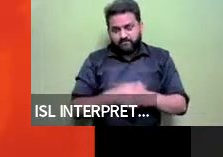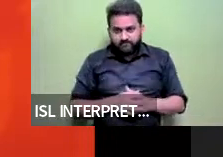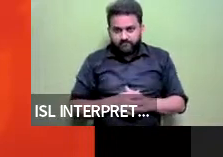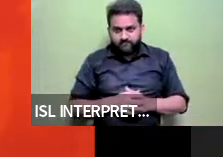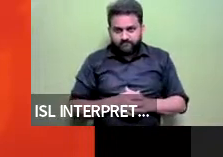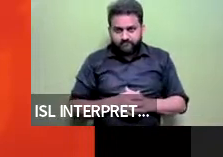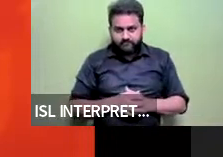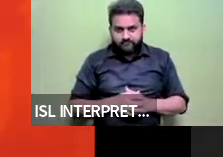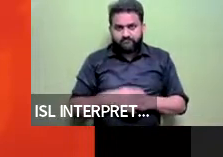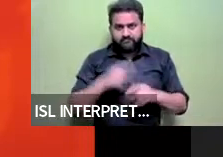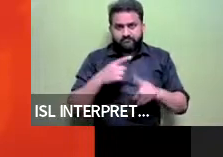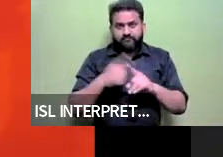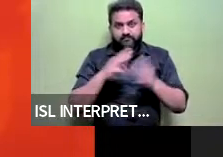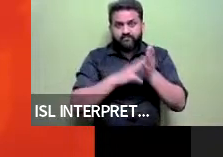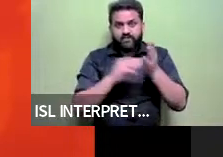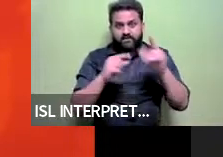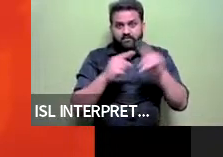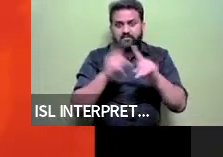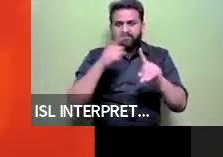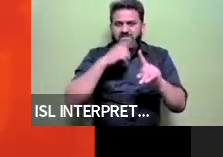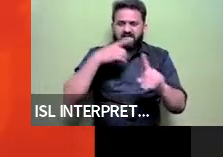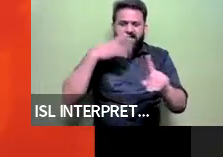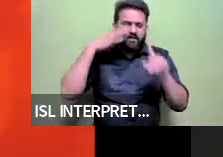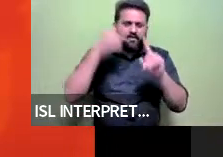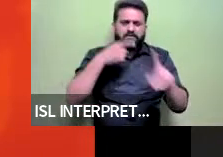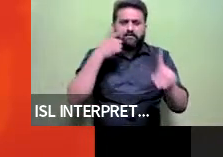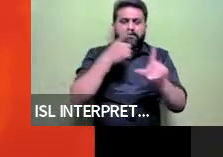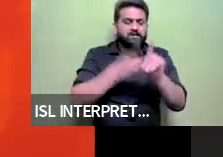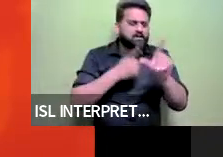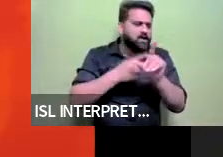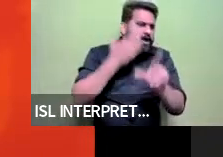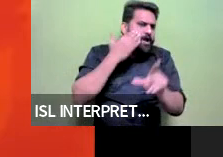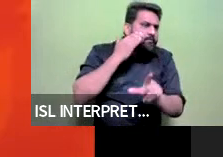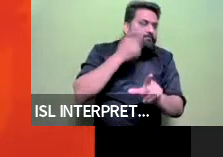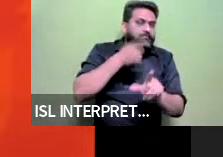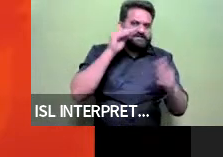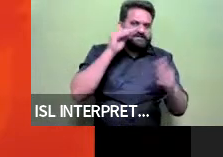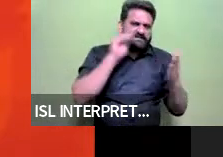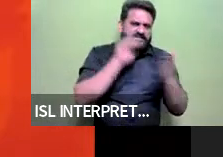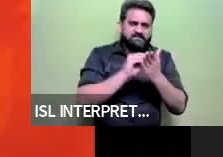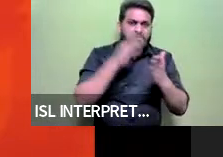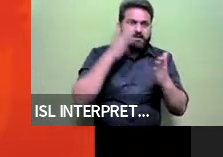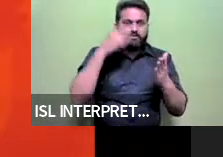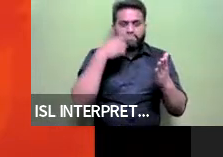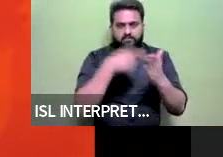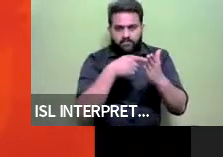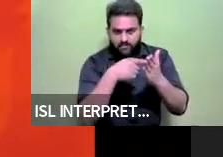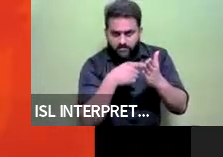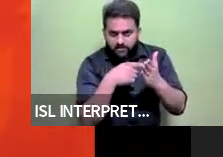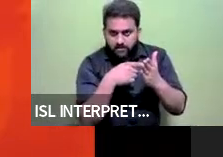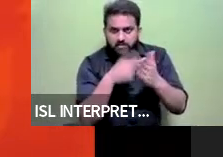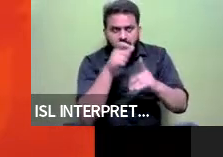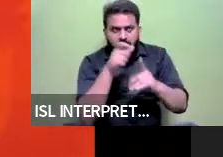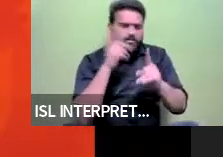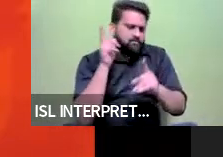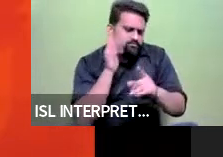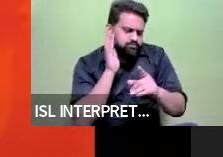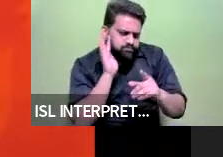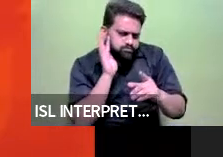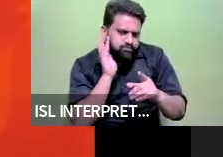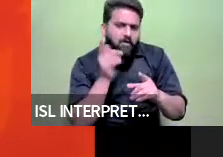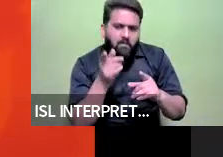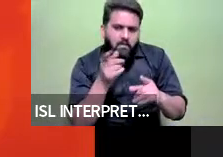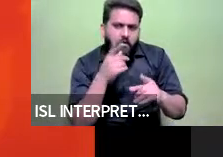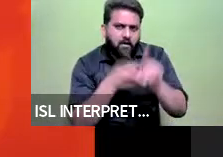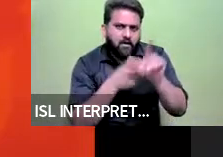Particularly if it's a new case, you should emphasize the year. Make sure that you tell it in such a way that tribunal listen to you, that this is the